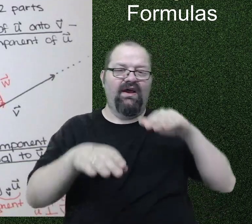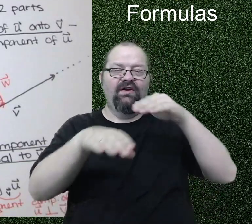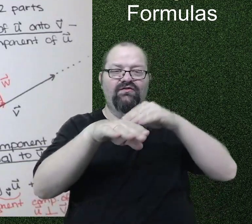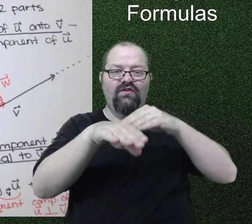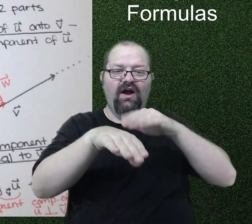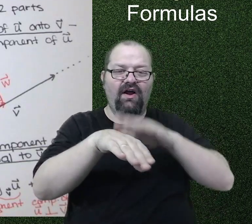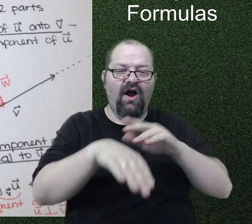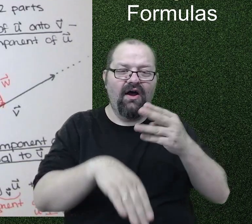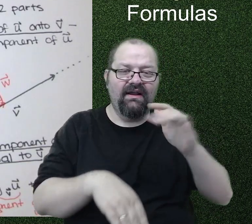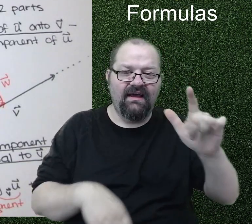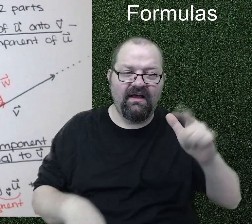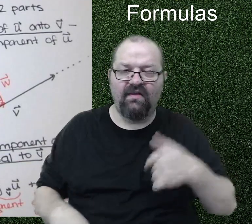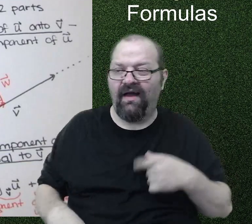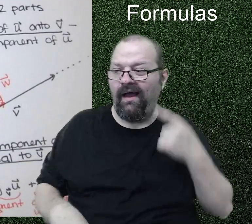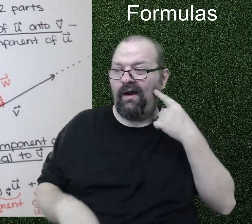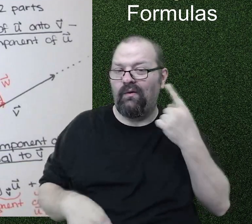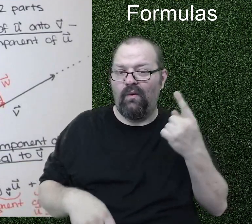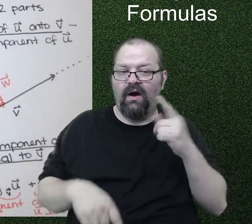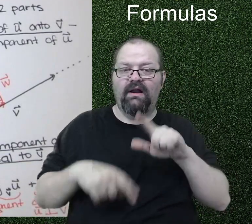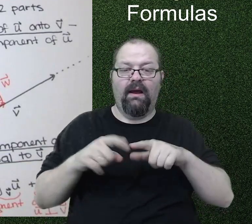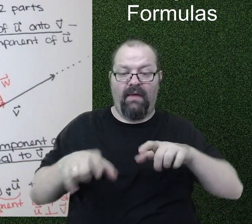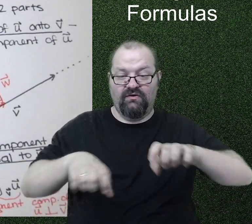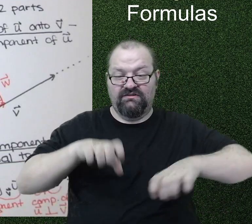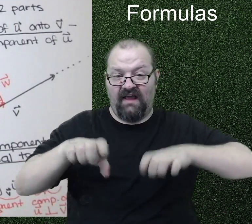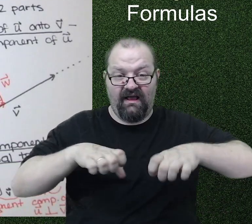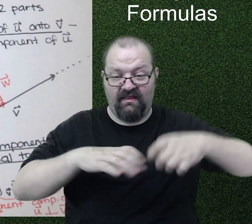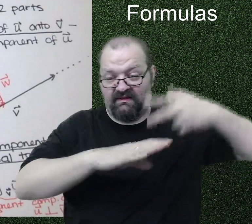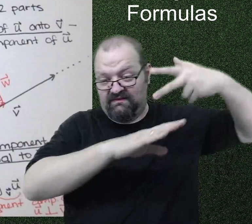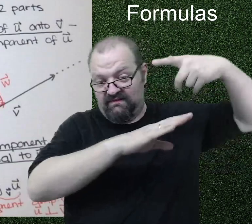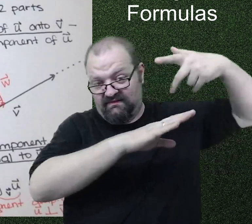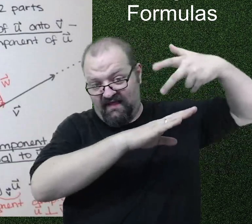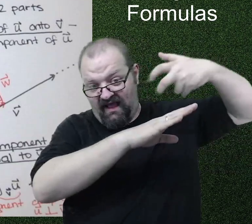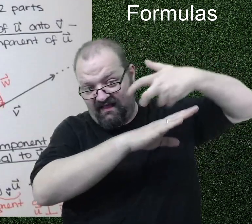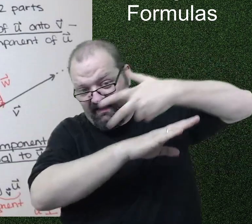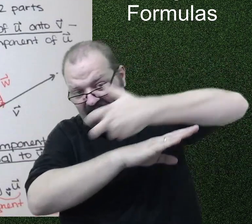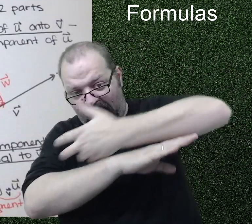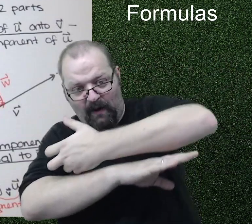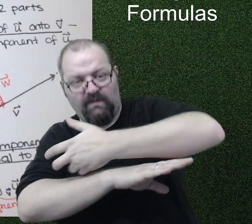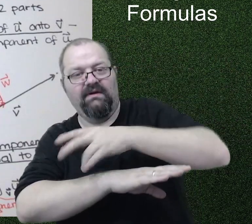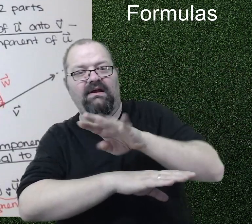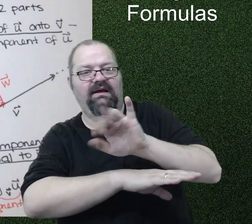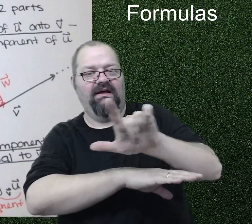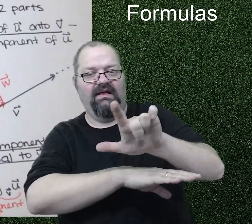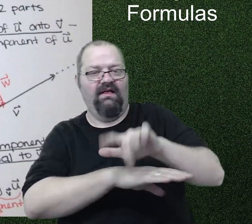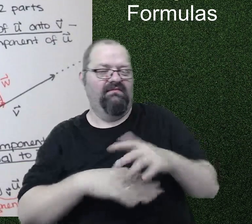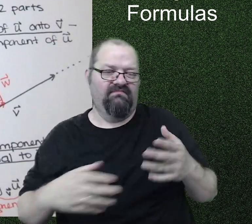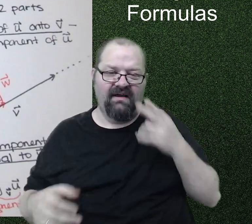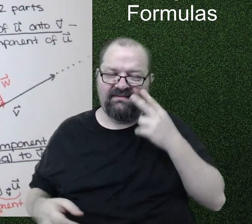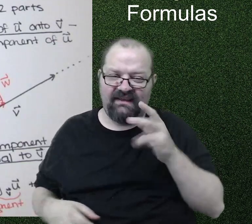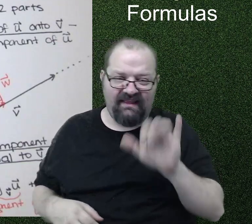I heard one recently about cyclists cycling down a hill.